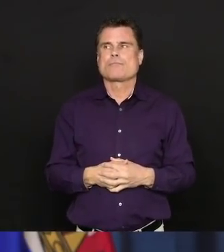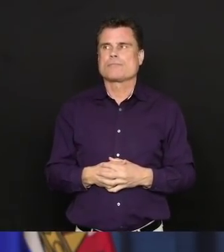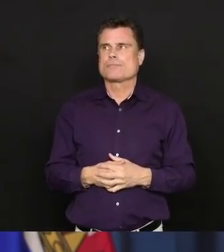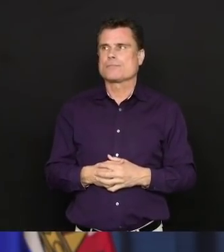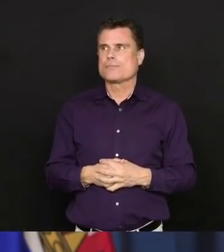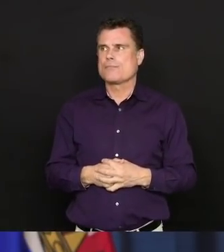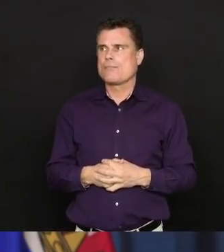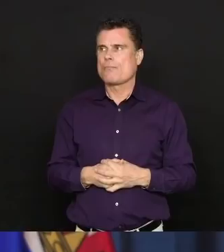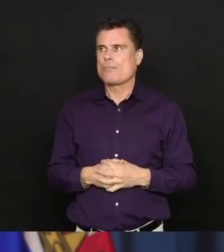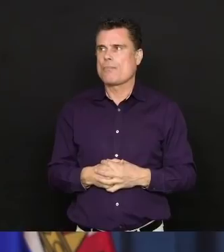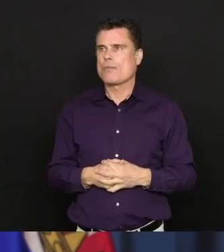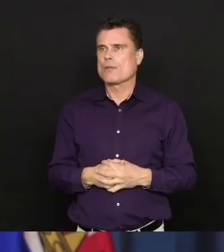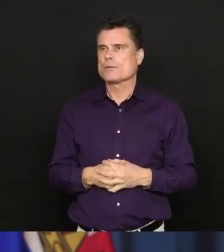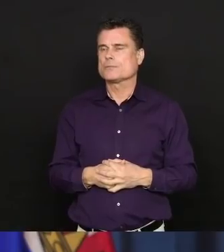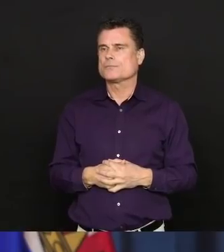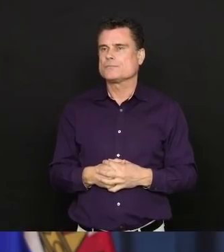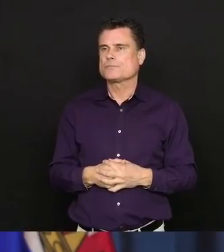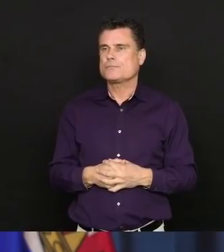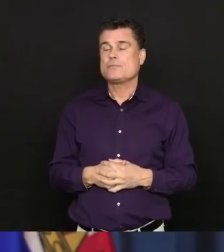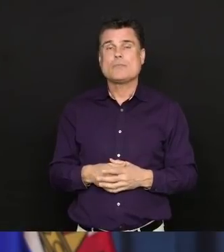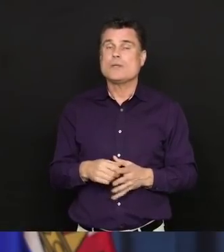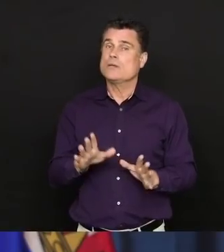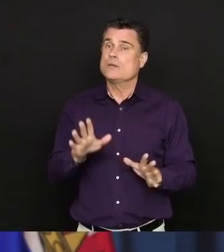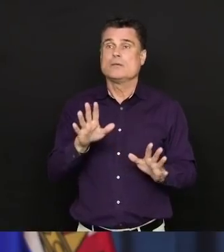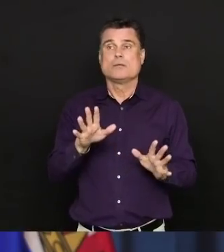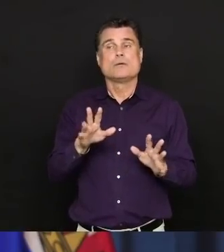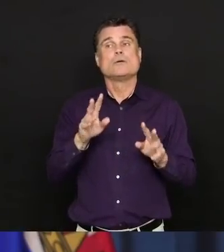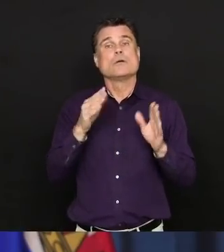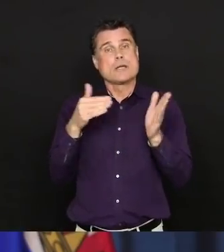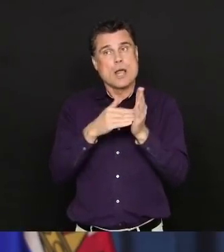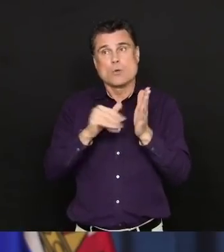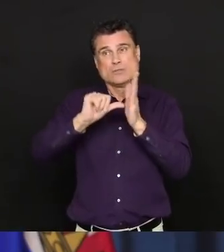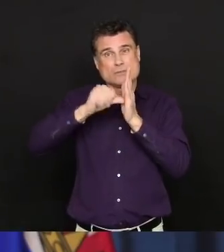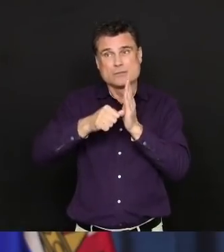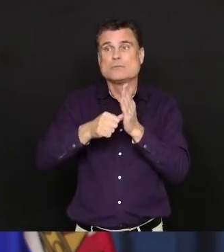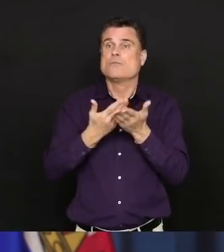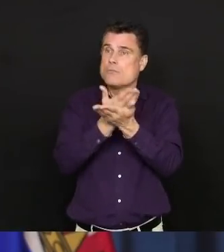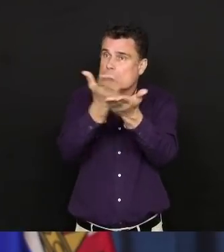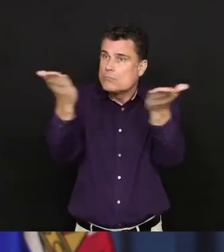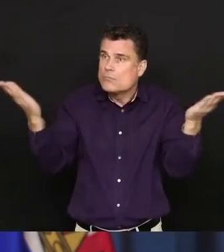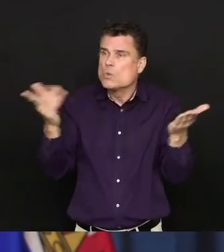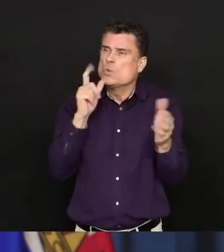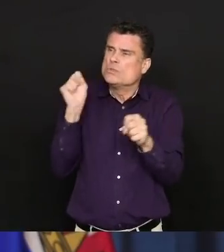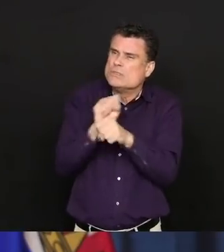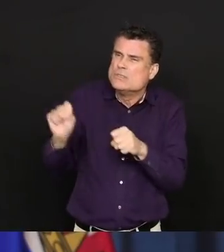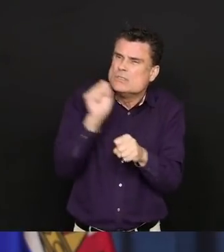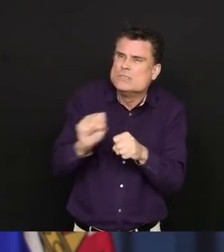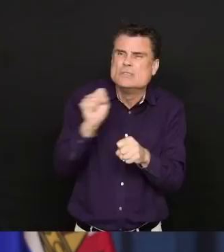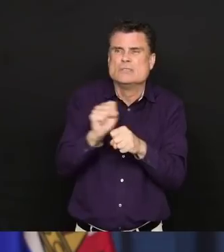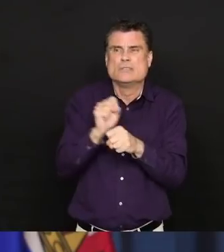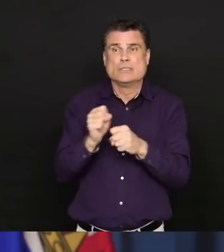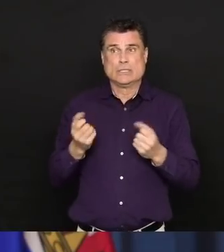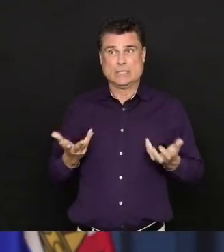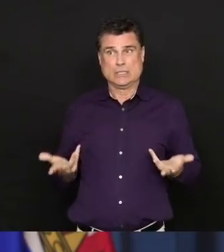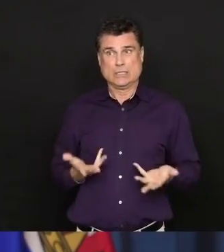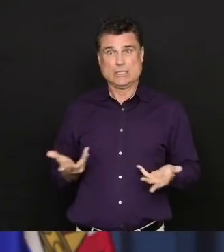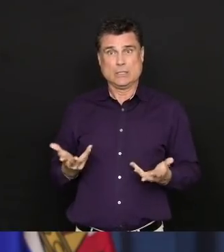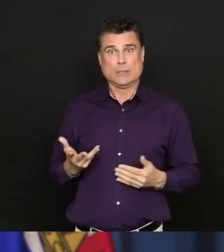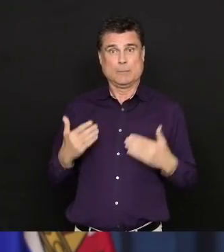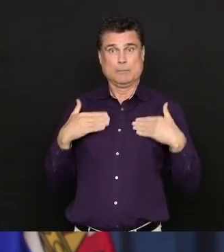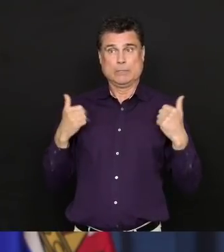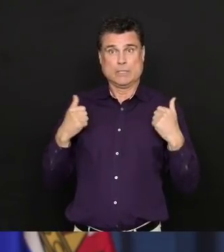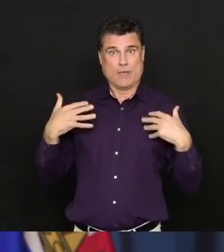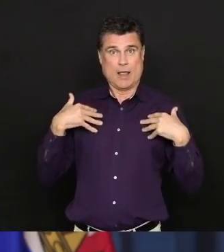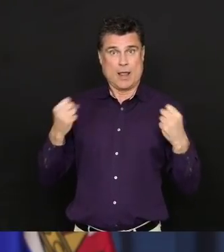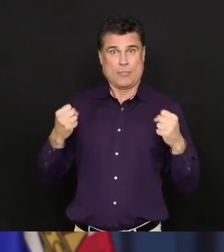are working their guts out. The people who work here in the Ministry of Health in Victoria on Blanchard Street and across British Columbia have been